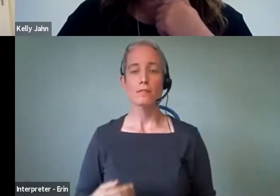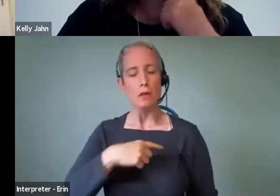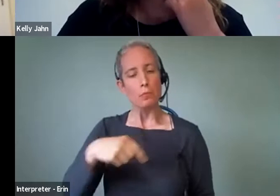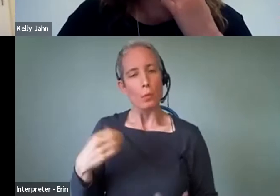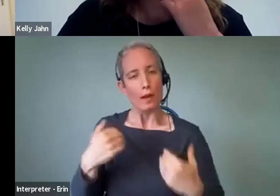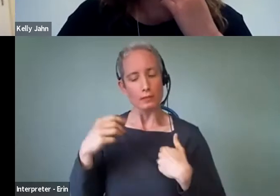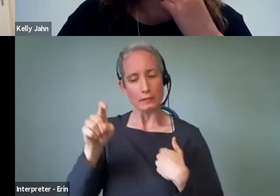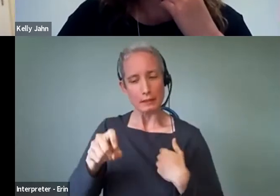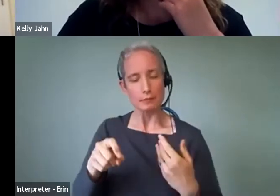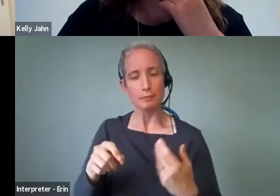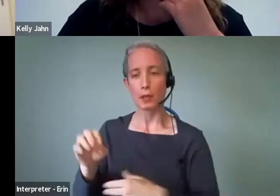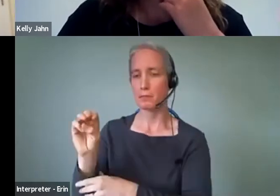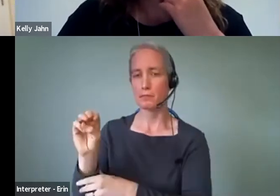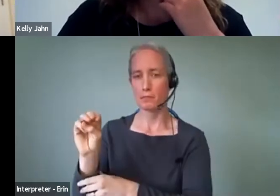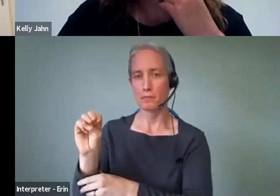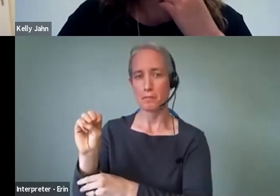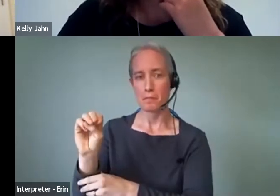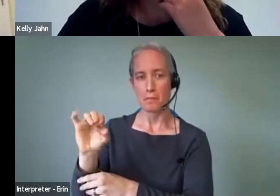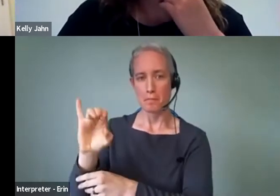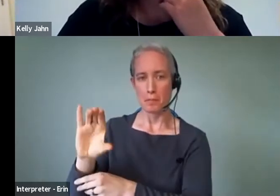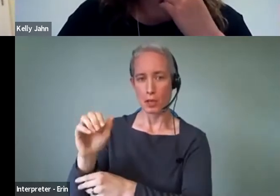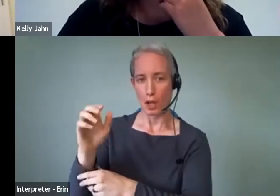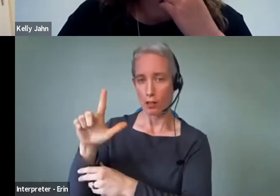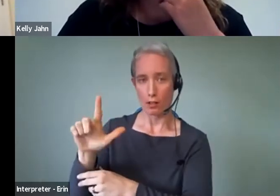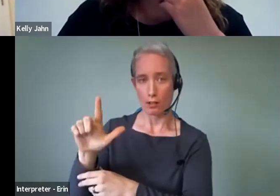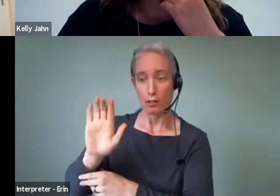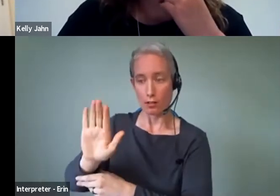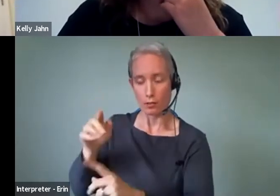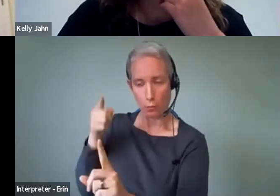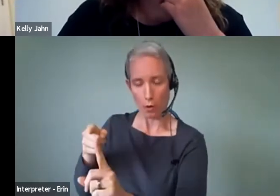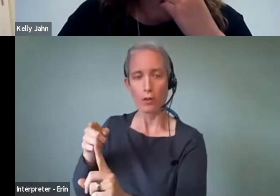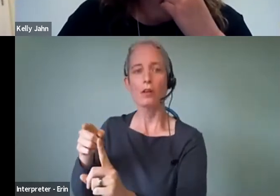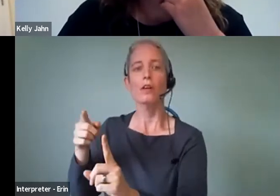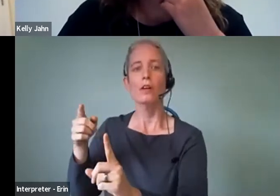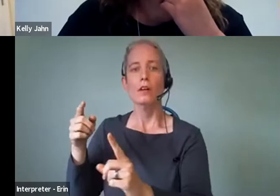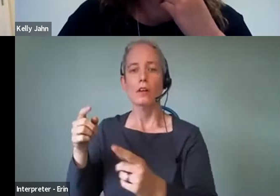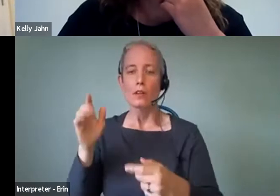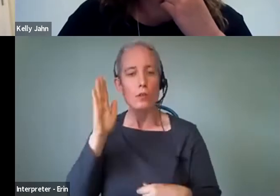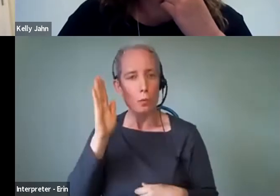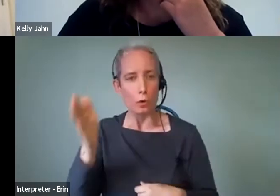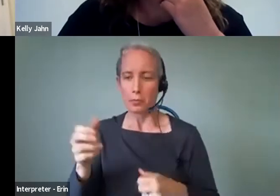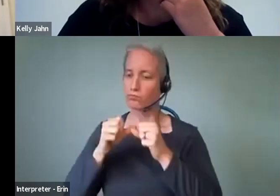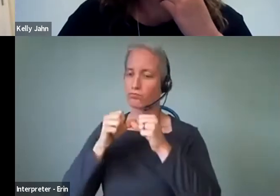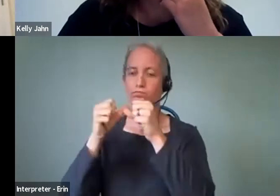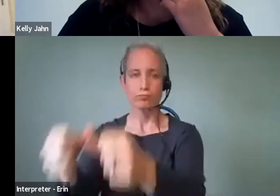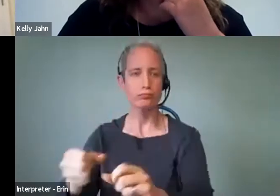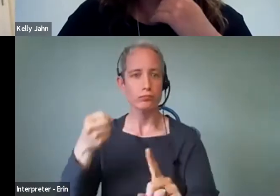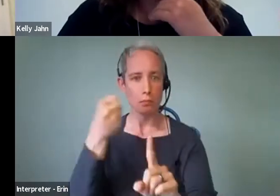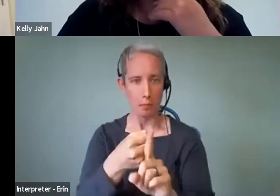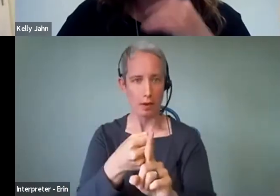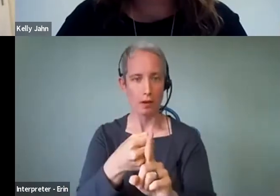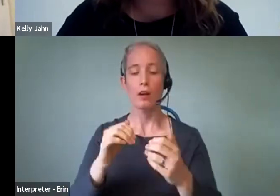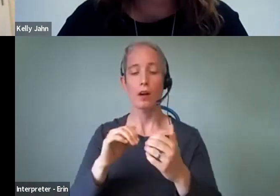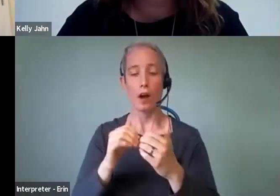Michelle's point that it's not an experiment, it is permanent, and I do think there is going to be a permanent impact in how you re-envision